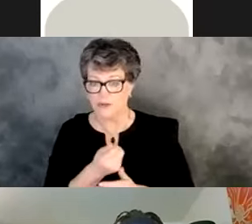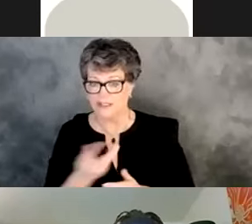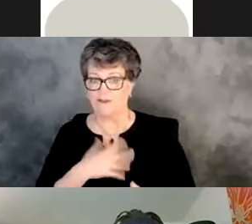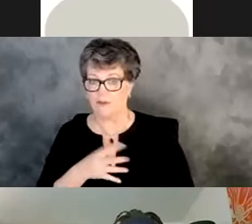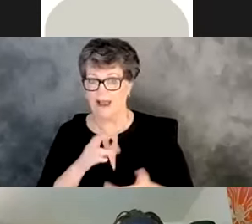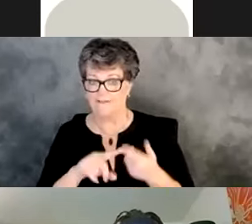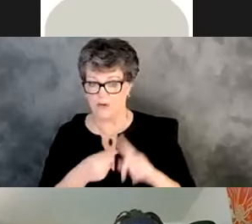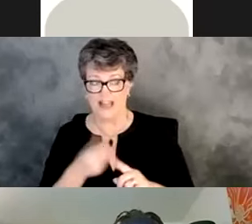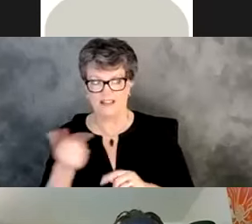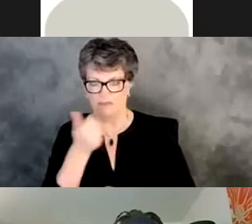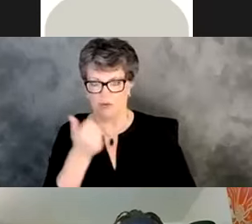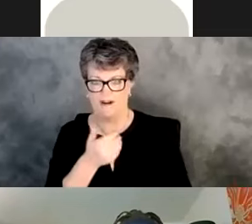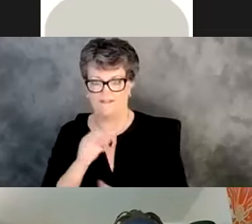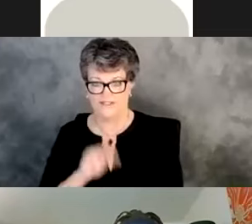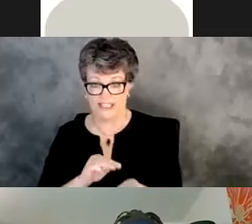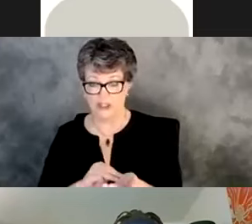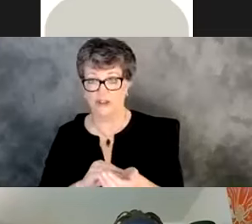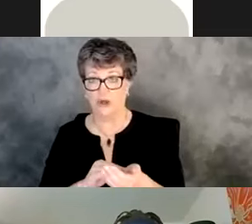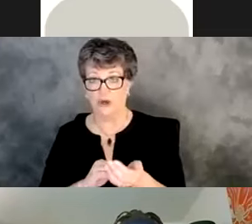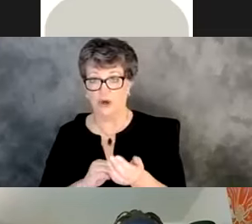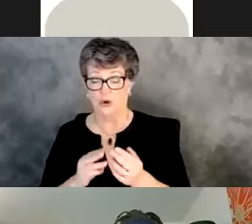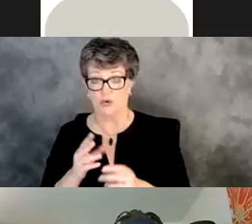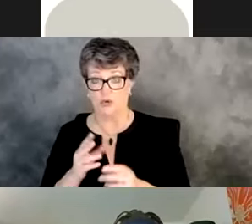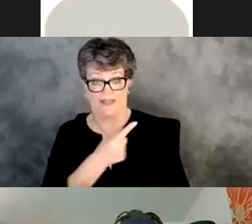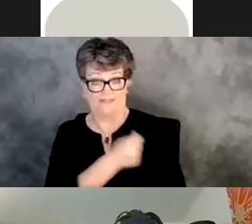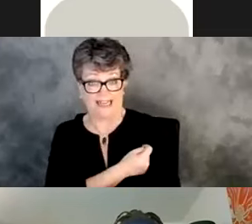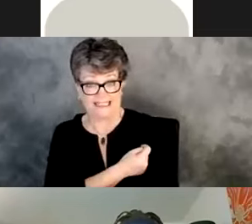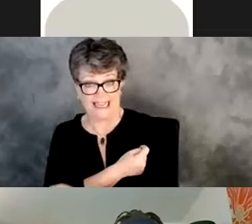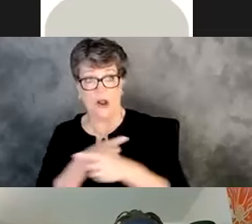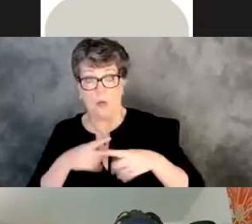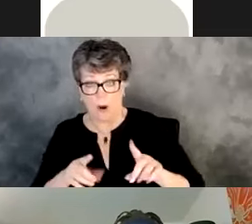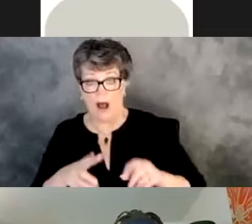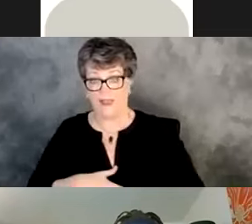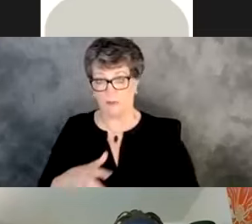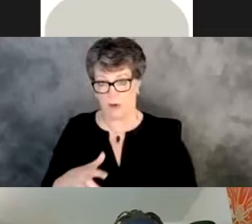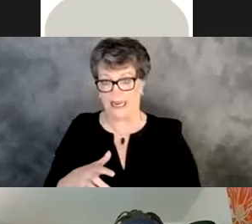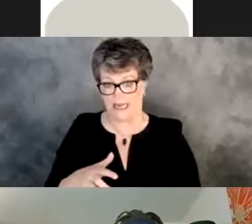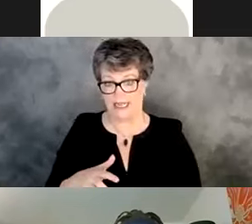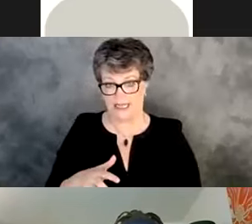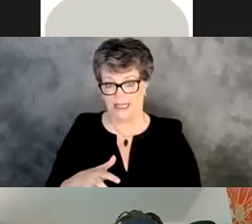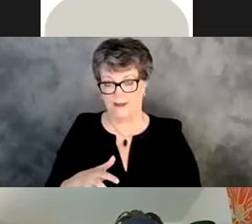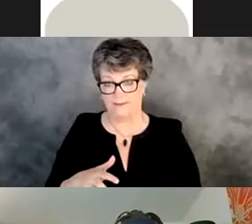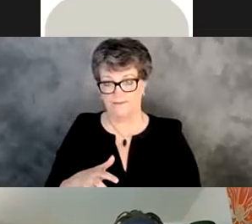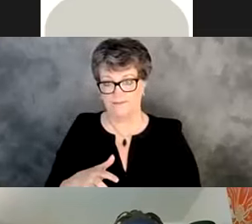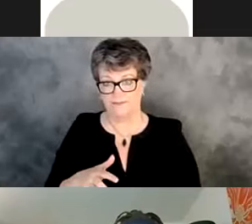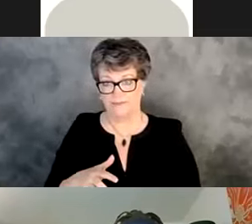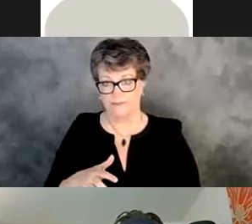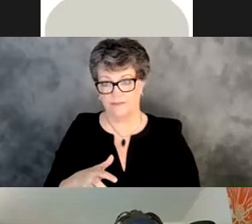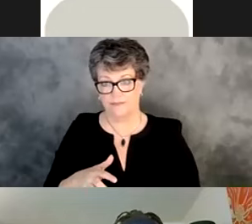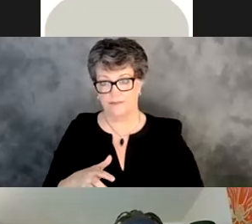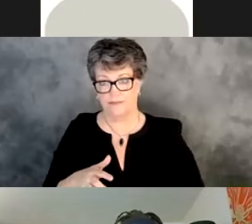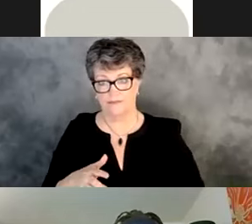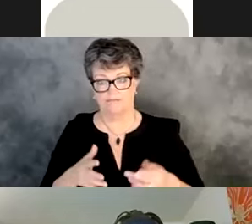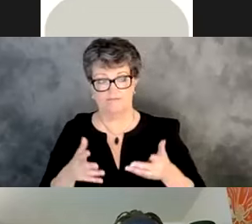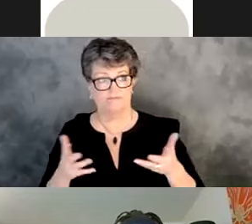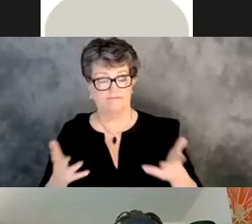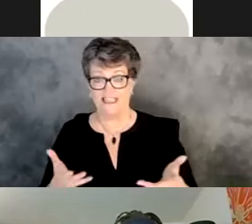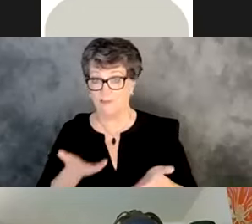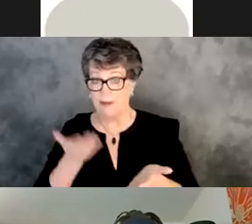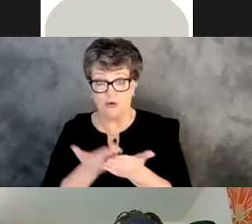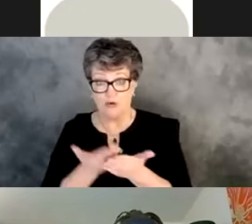are physicians who got COVID vaccine while they were pregnant. And it's been proven